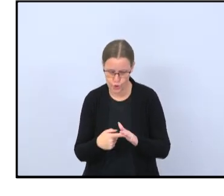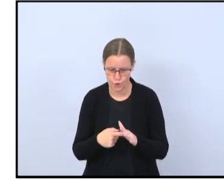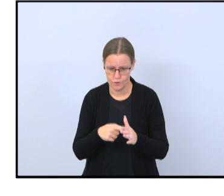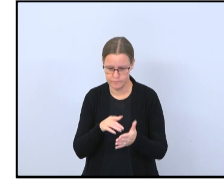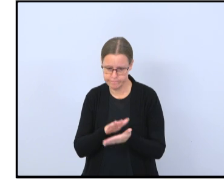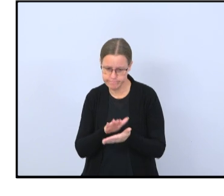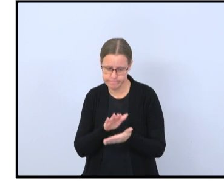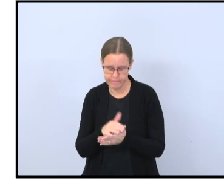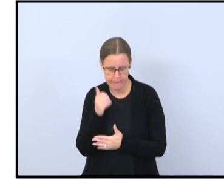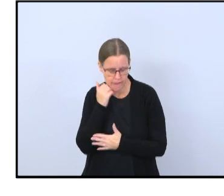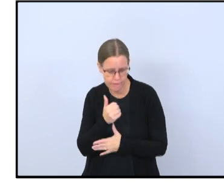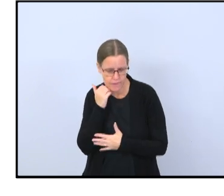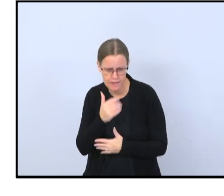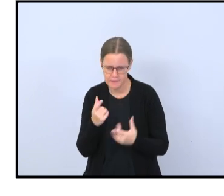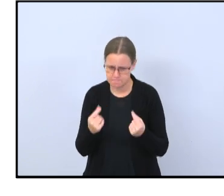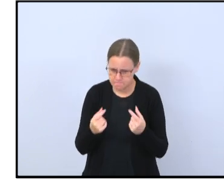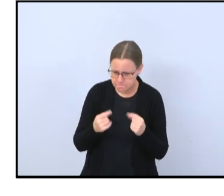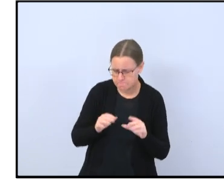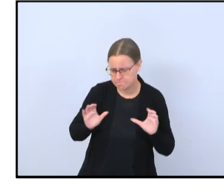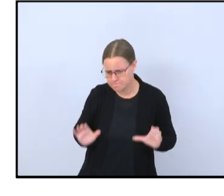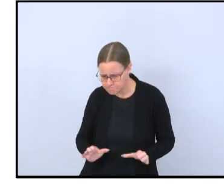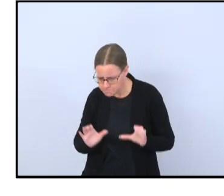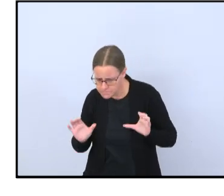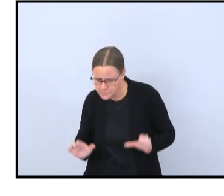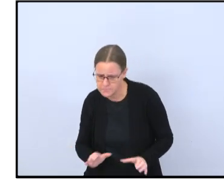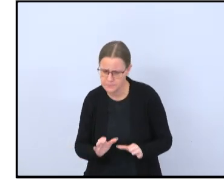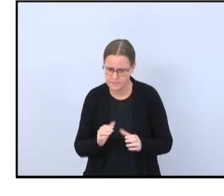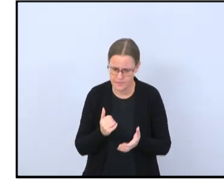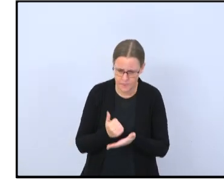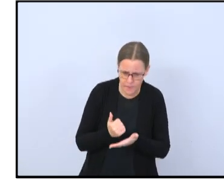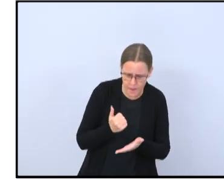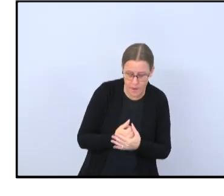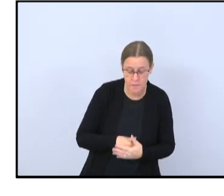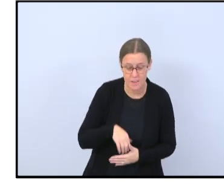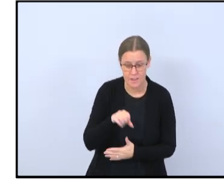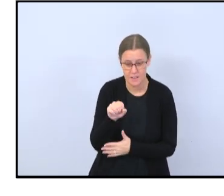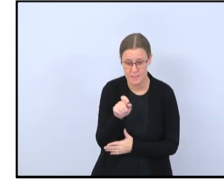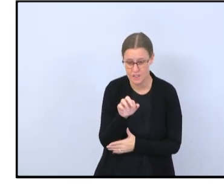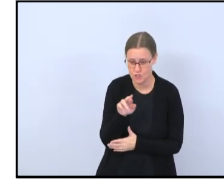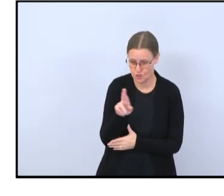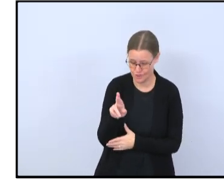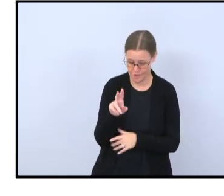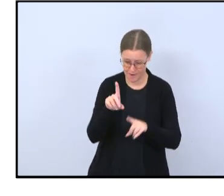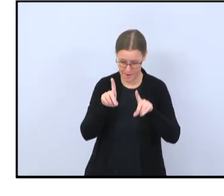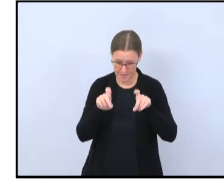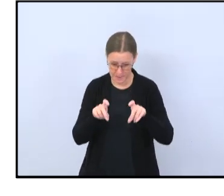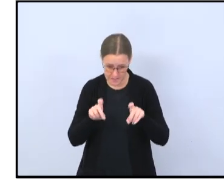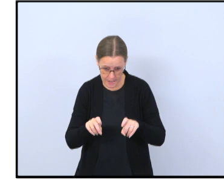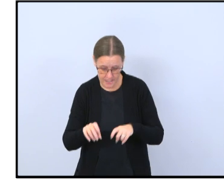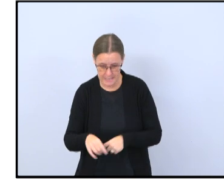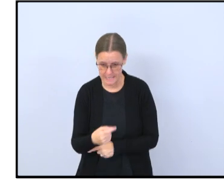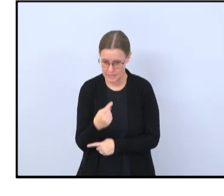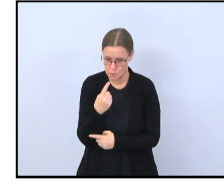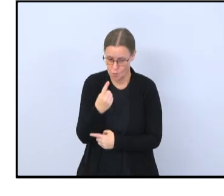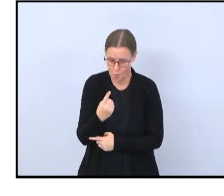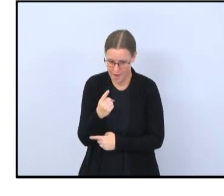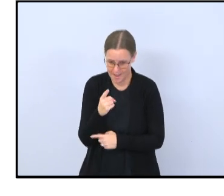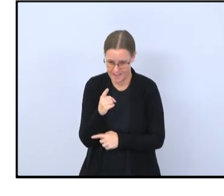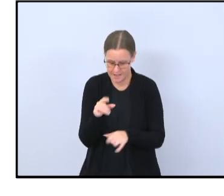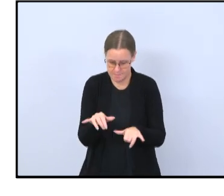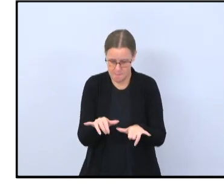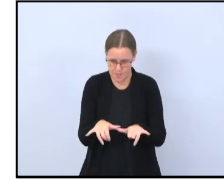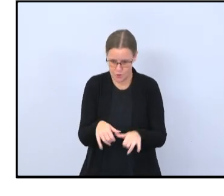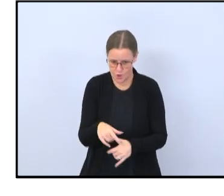educate, to nurture, and to support our students. The STAR test is a single measure taken on a single day.